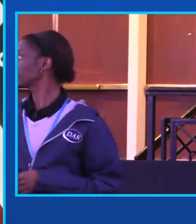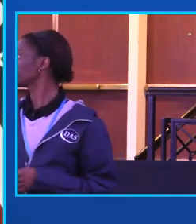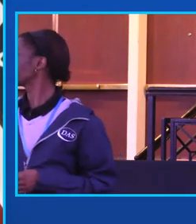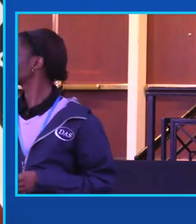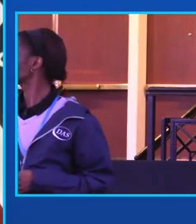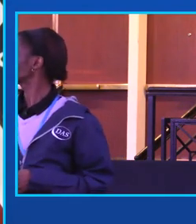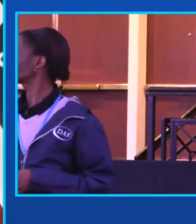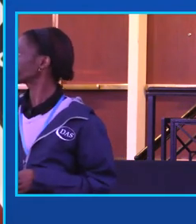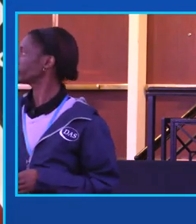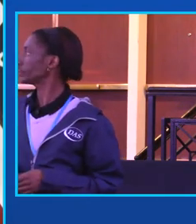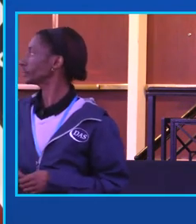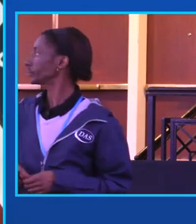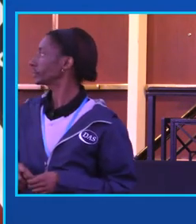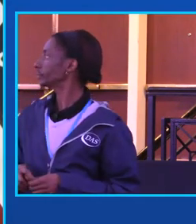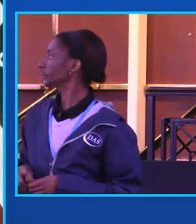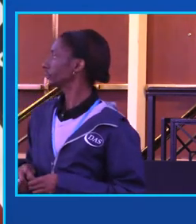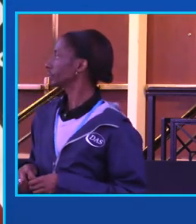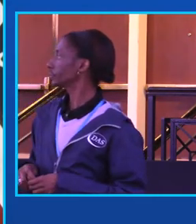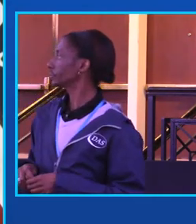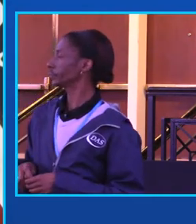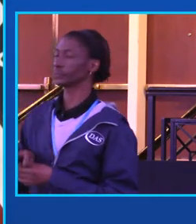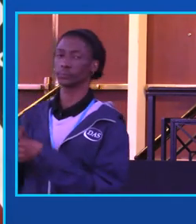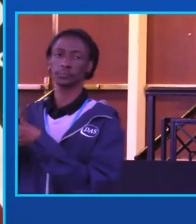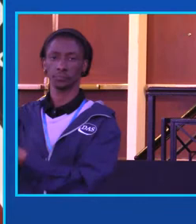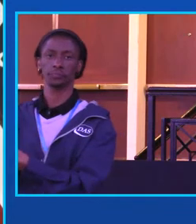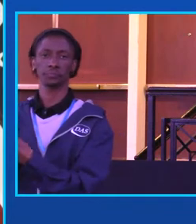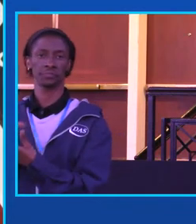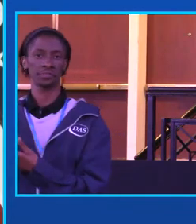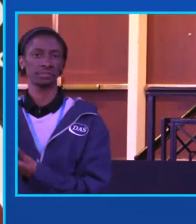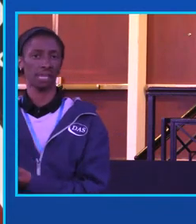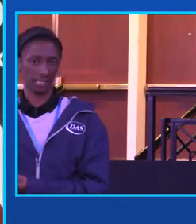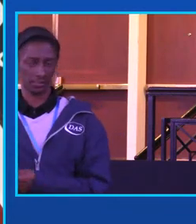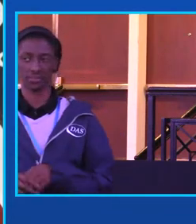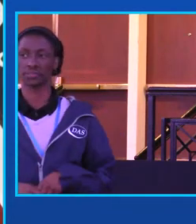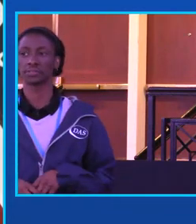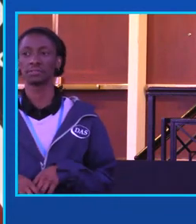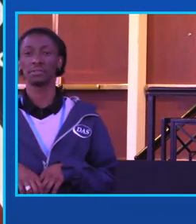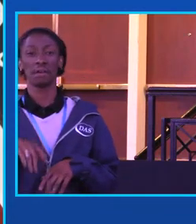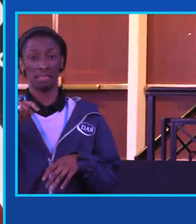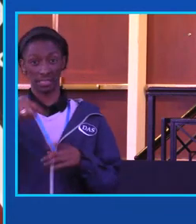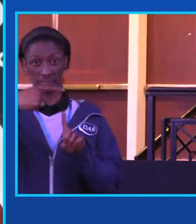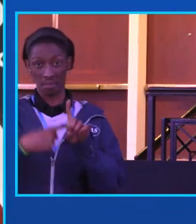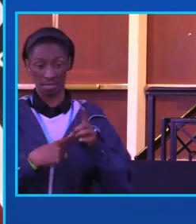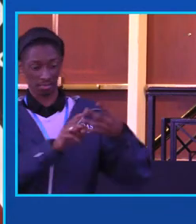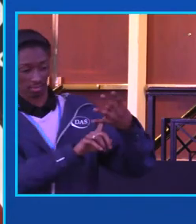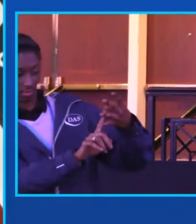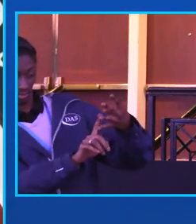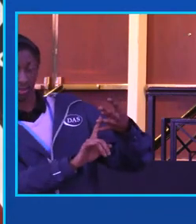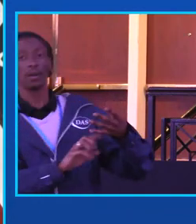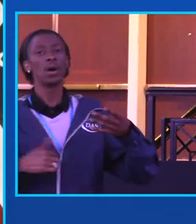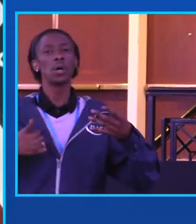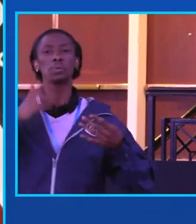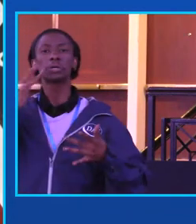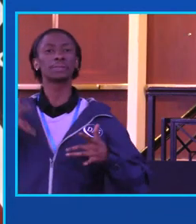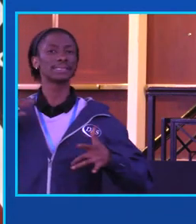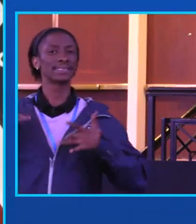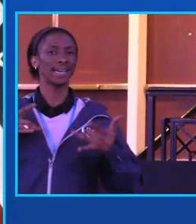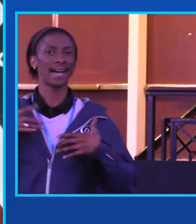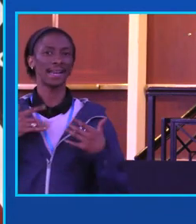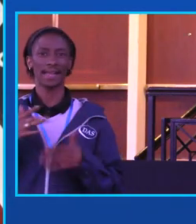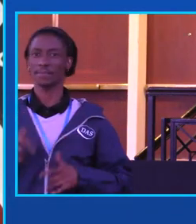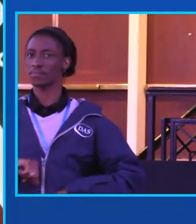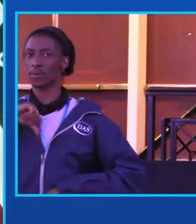I want to show you the next slide, which deals with cash. Later this month, we are excited and proud to